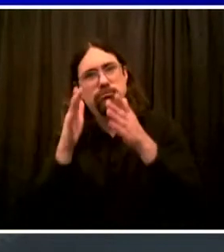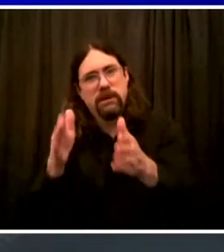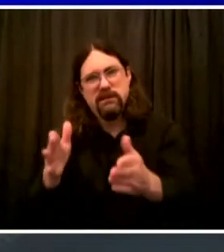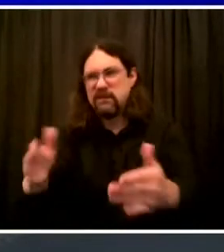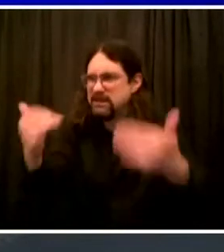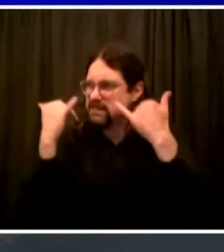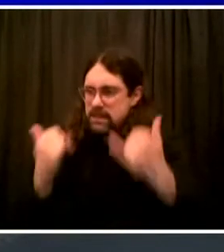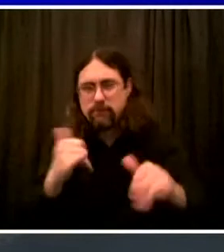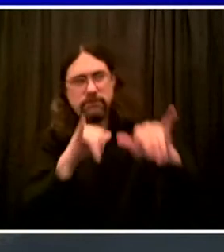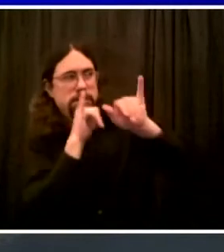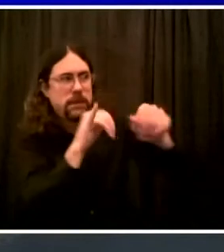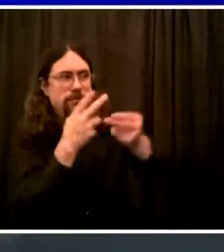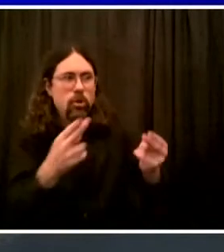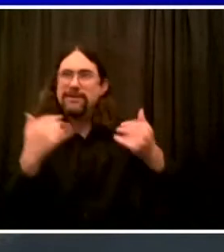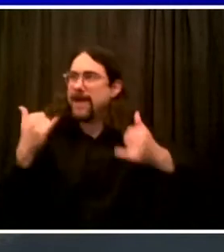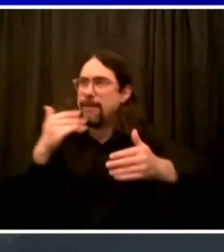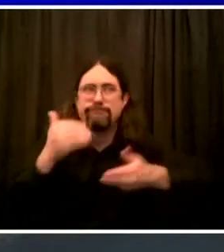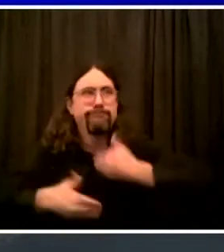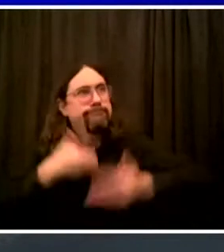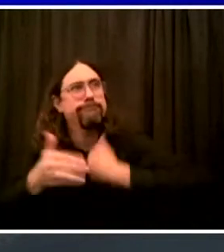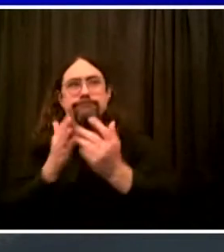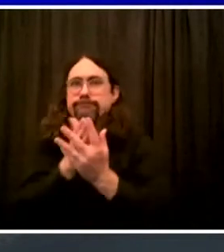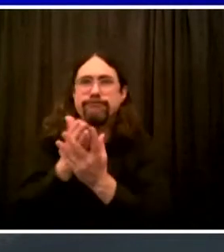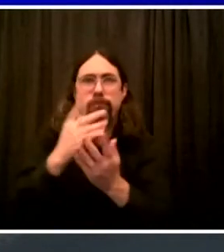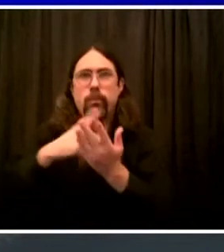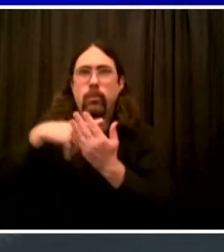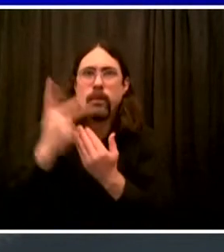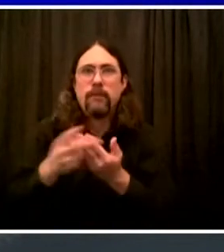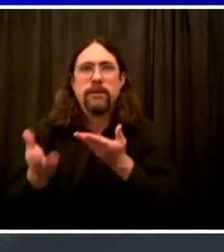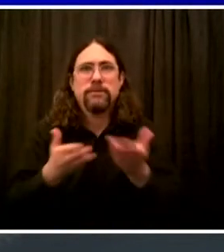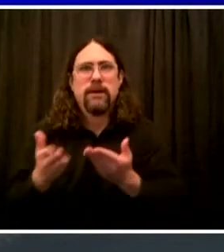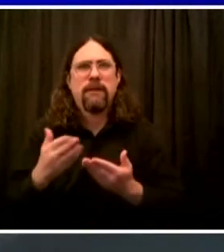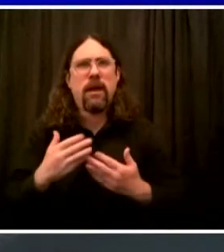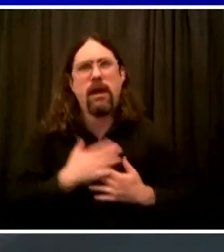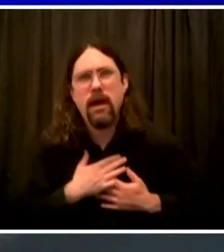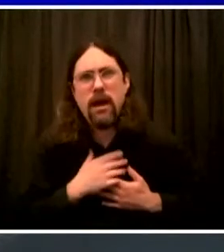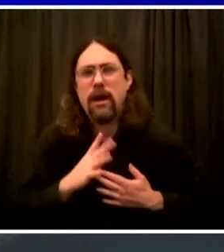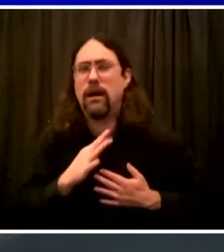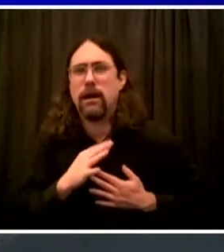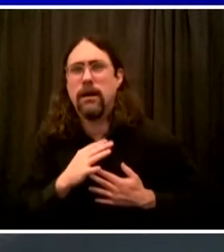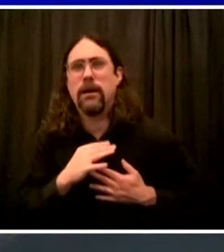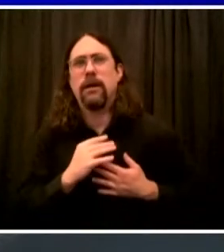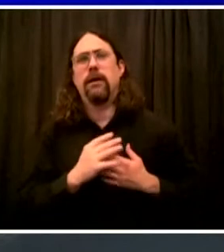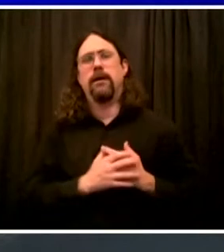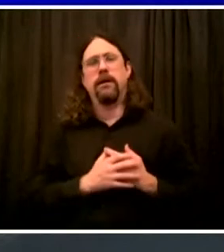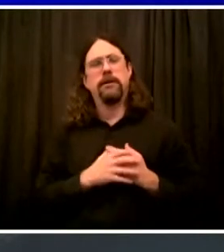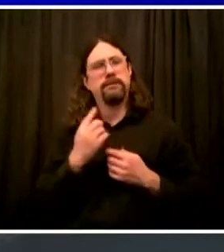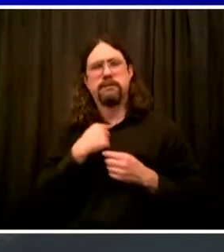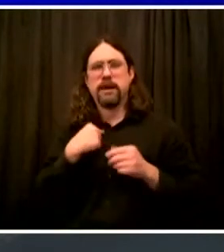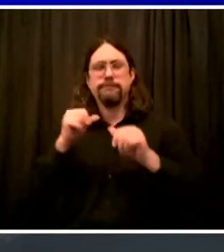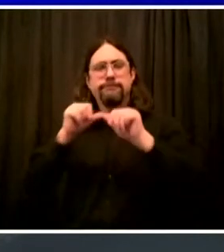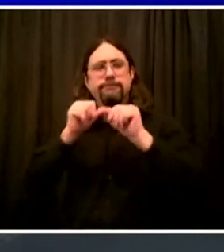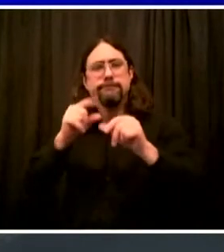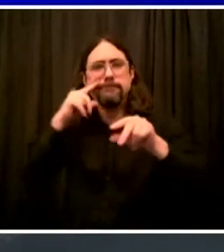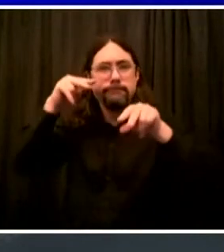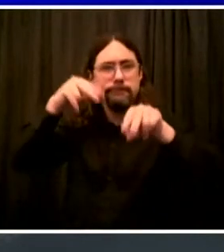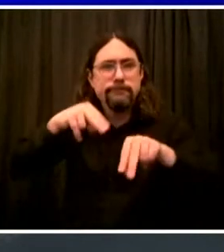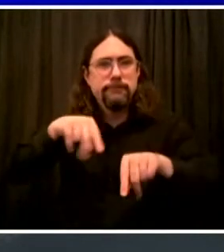and unhealthy and not anything we want to see a human being live in. This is a very promising